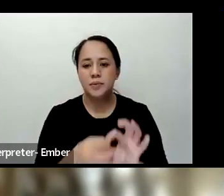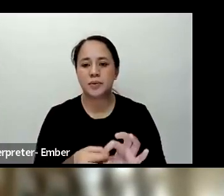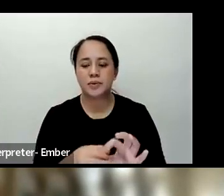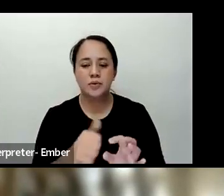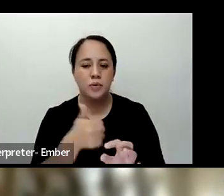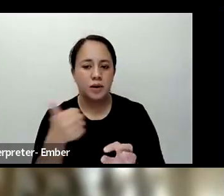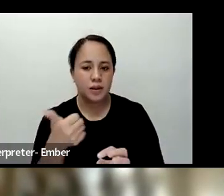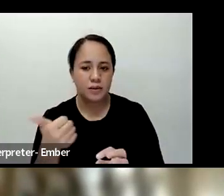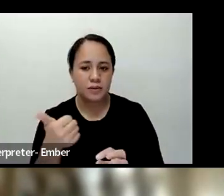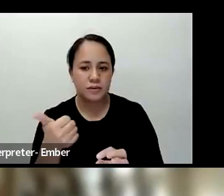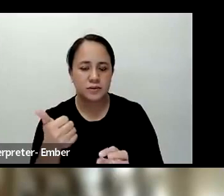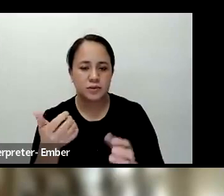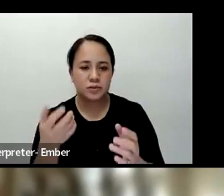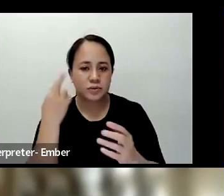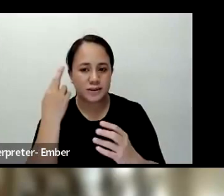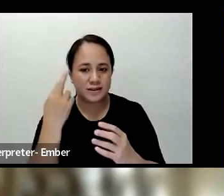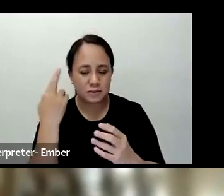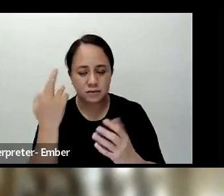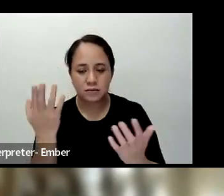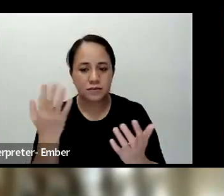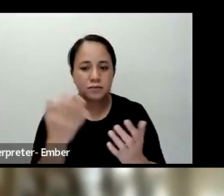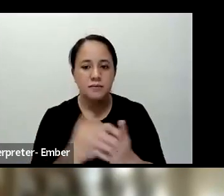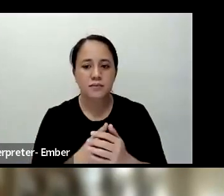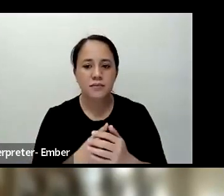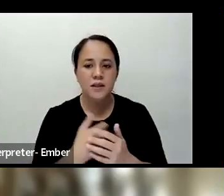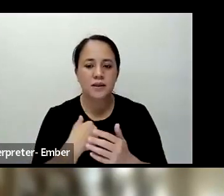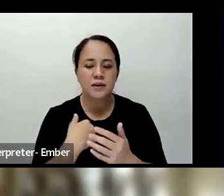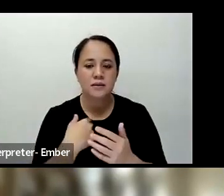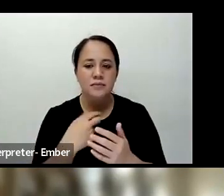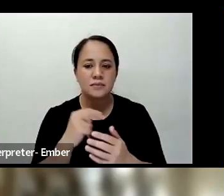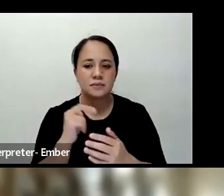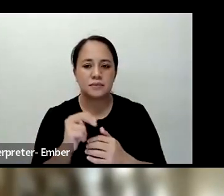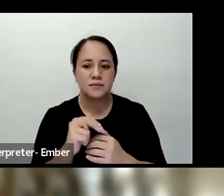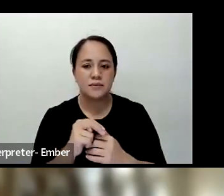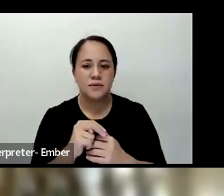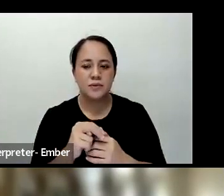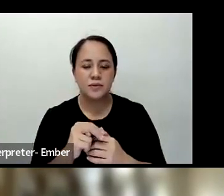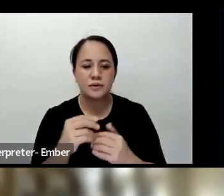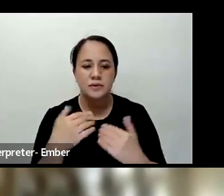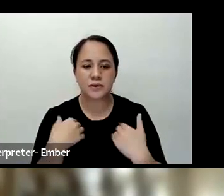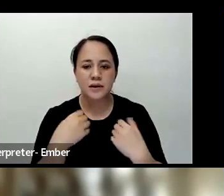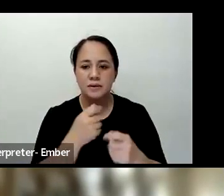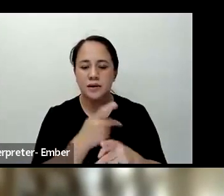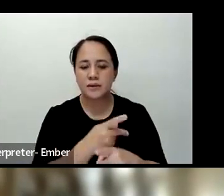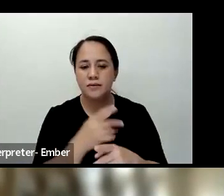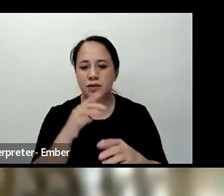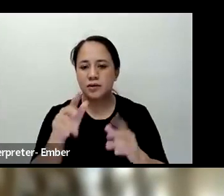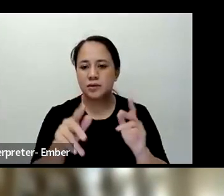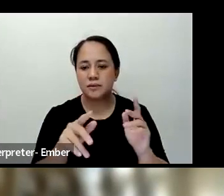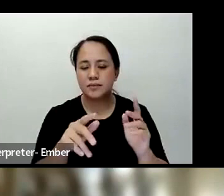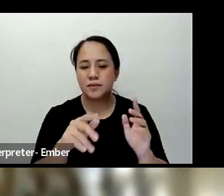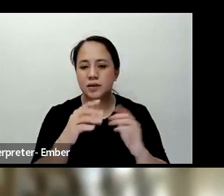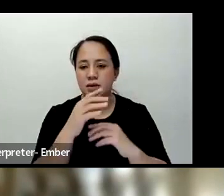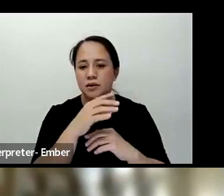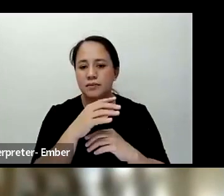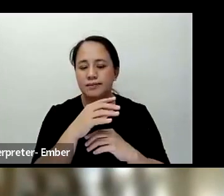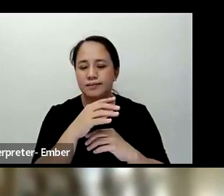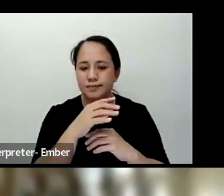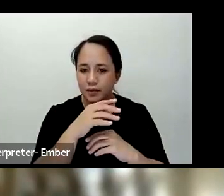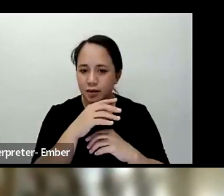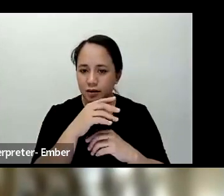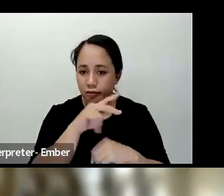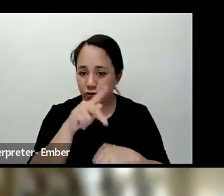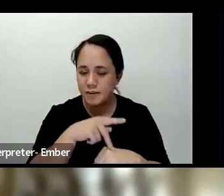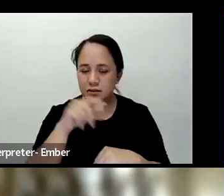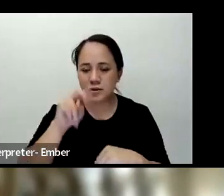other causes. So I think the health care part of our country really needs great support,